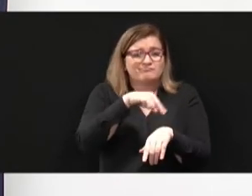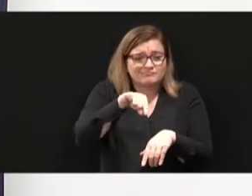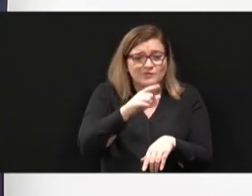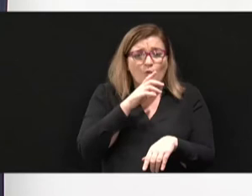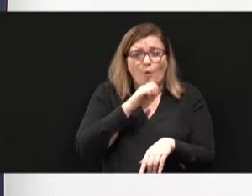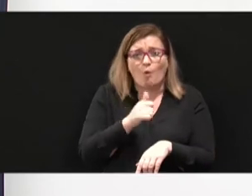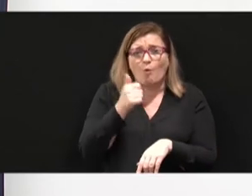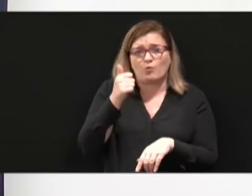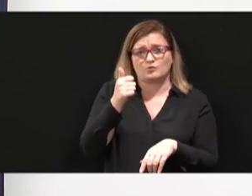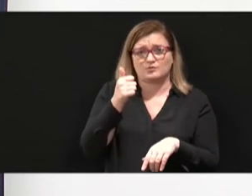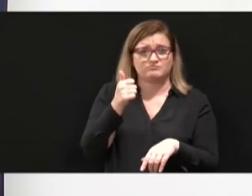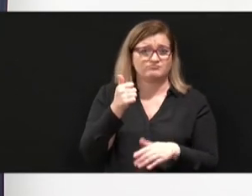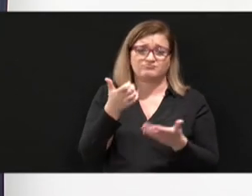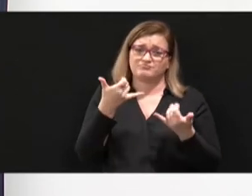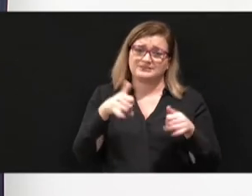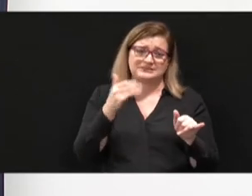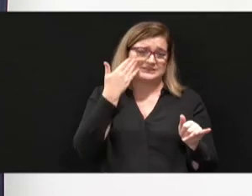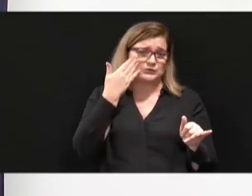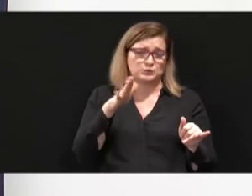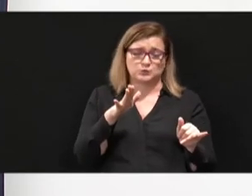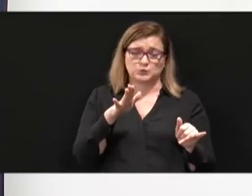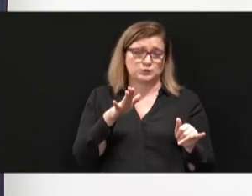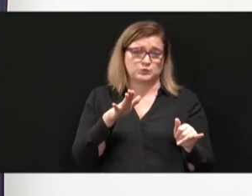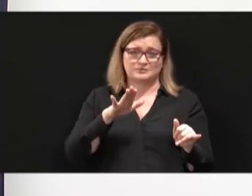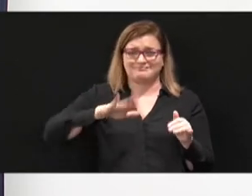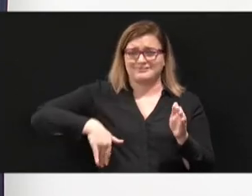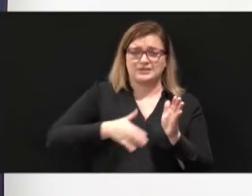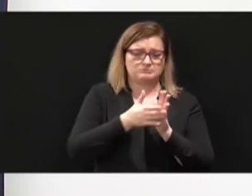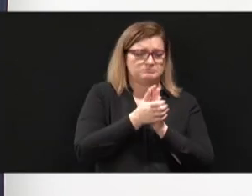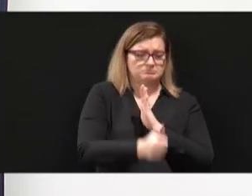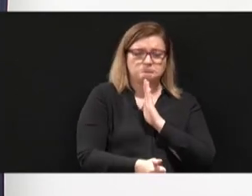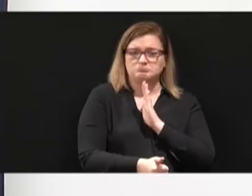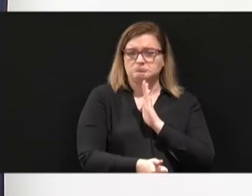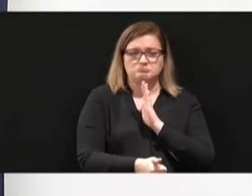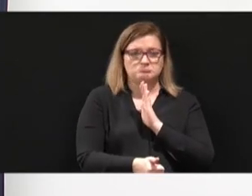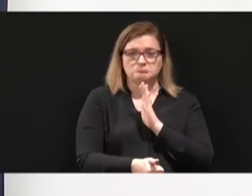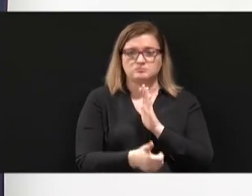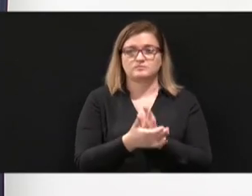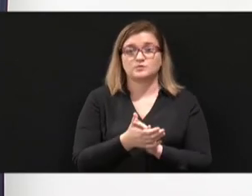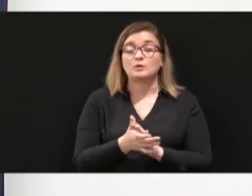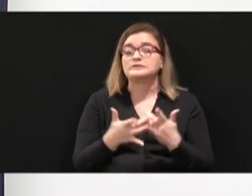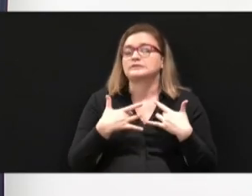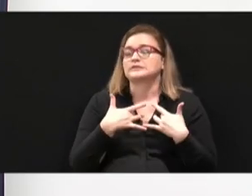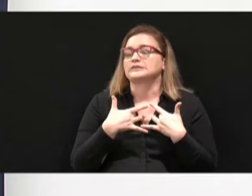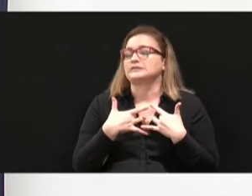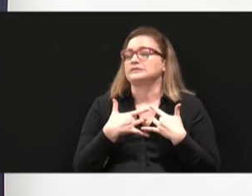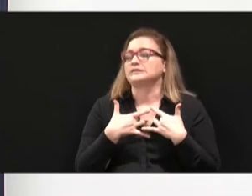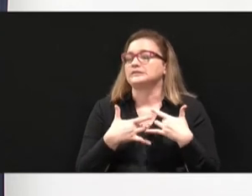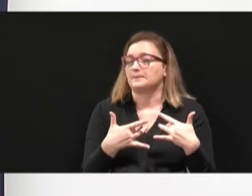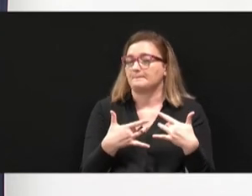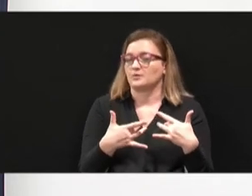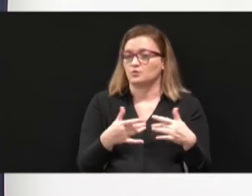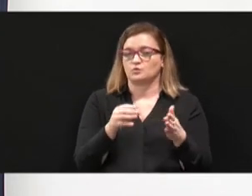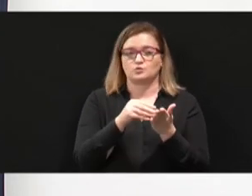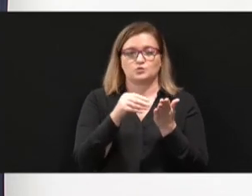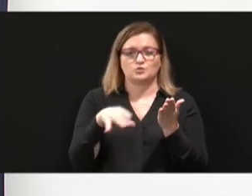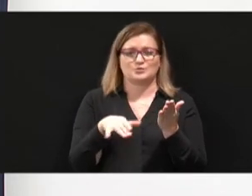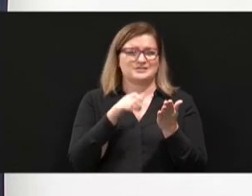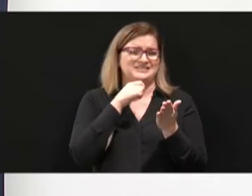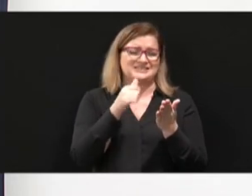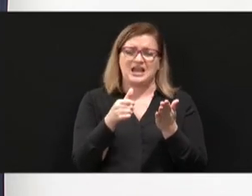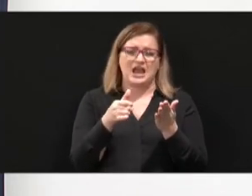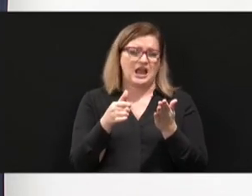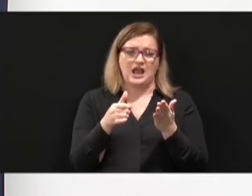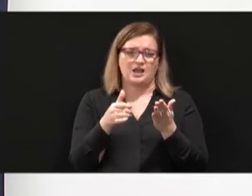So you have to look at the student in front of you. I'm saying a typical student I would not be using this with from middle of first grade